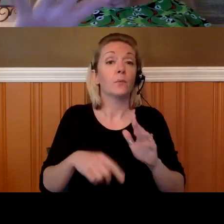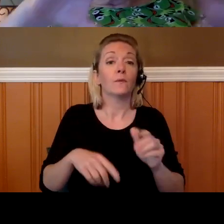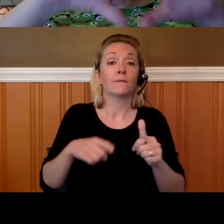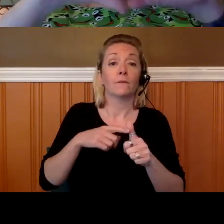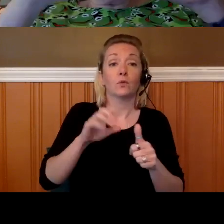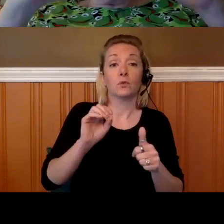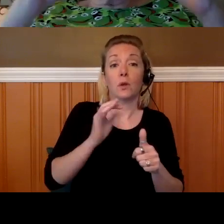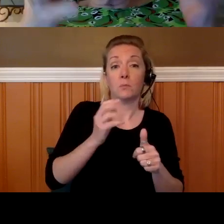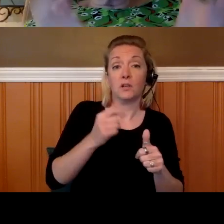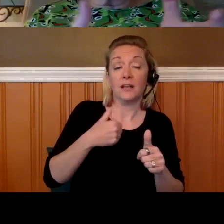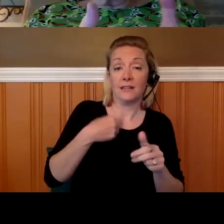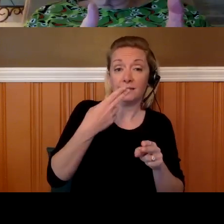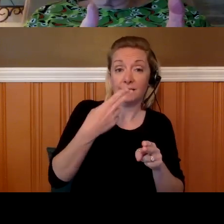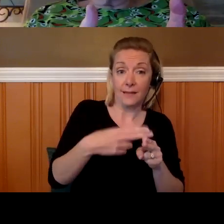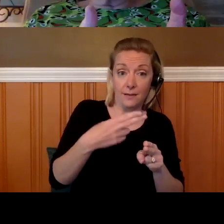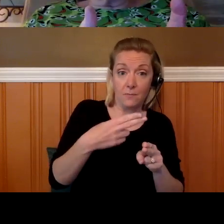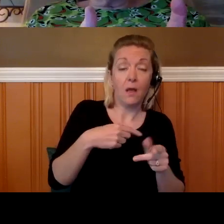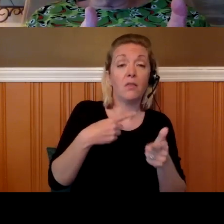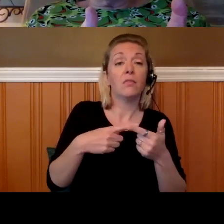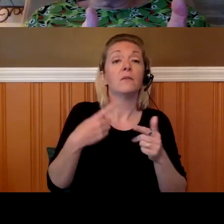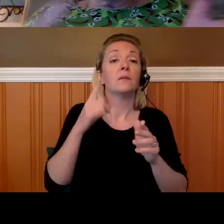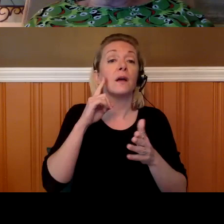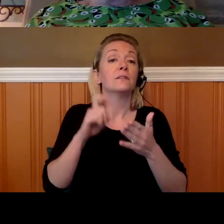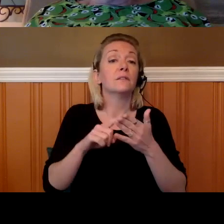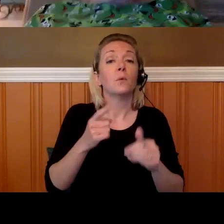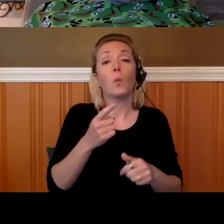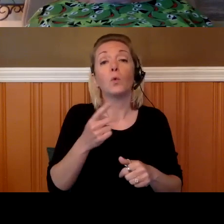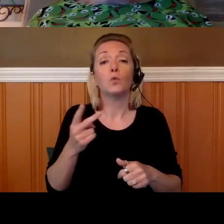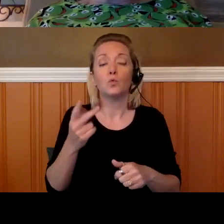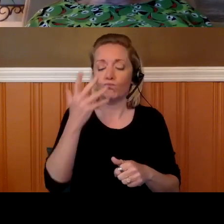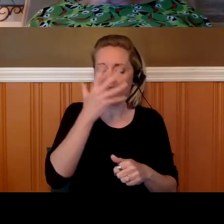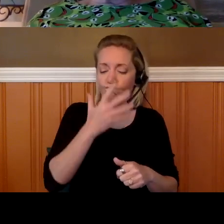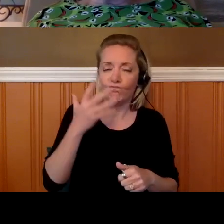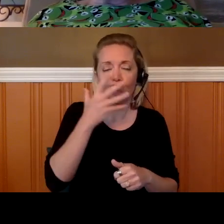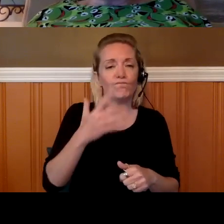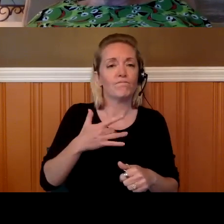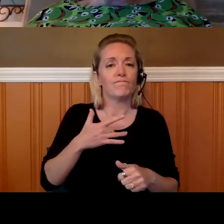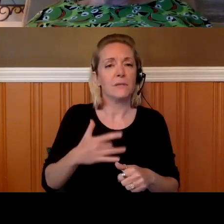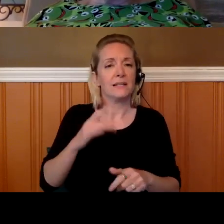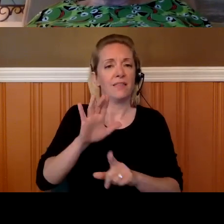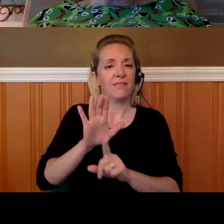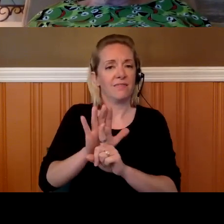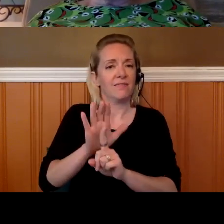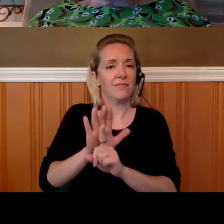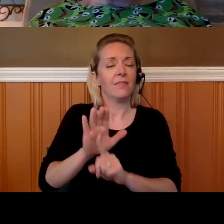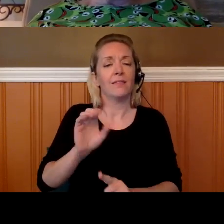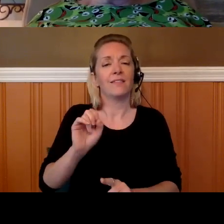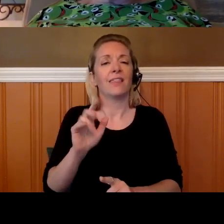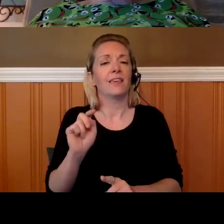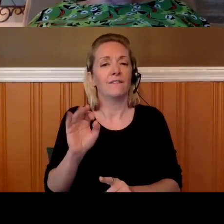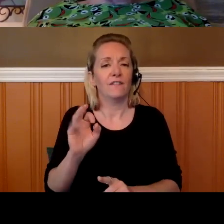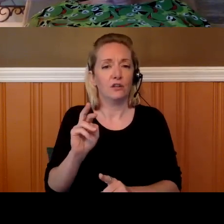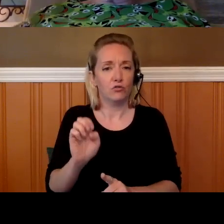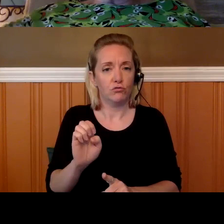have one or two salient features of it. And we use that language with kids so that